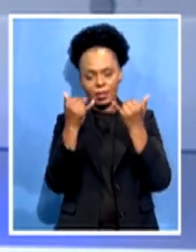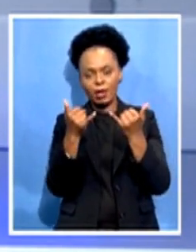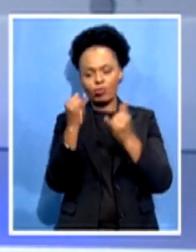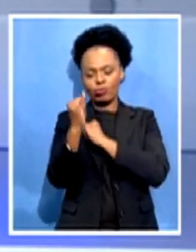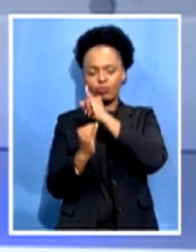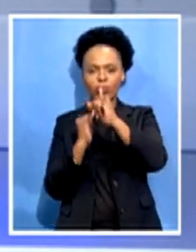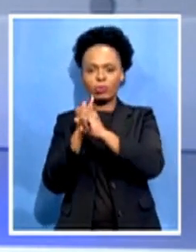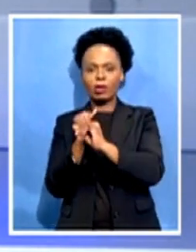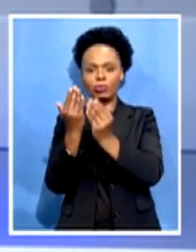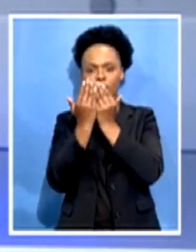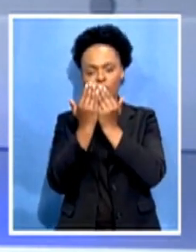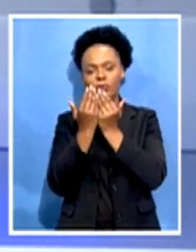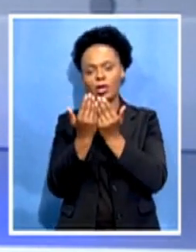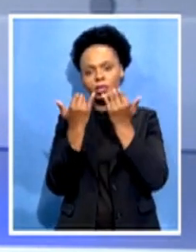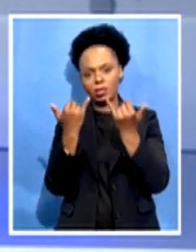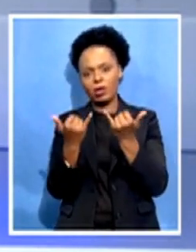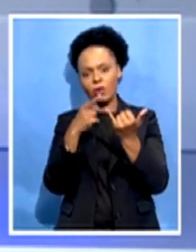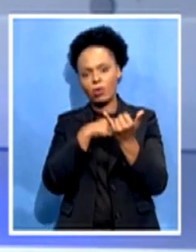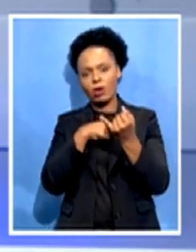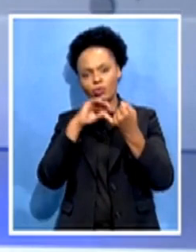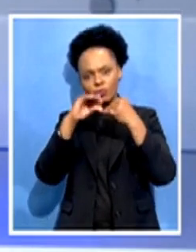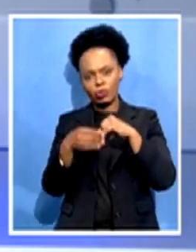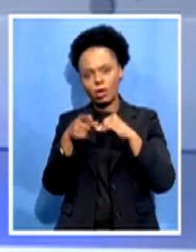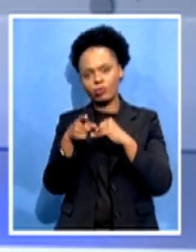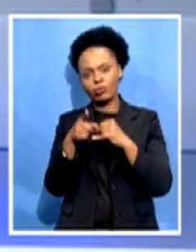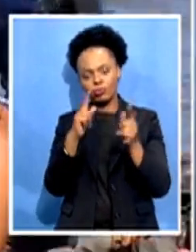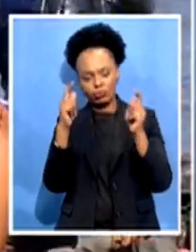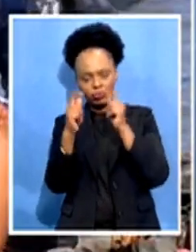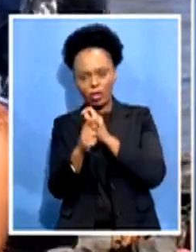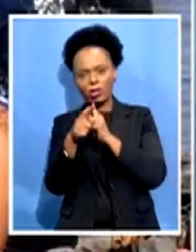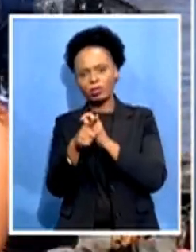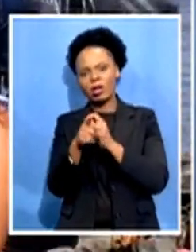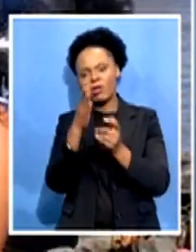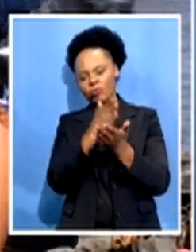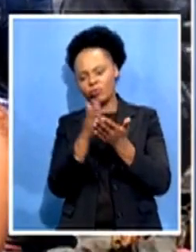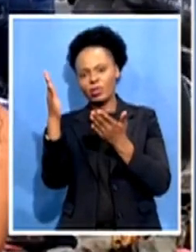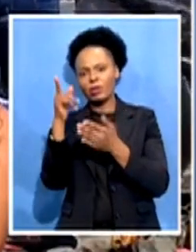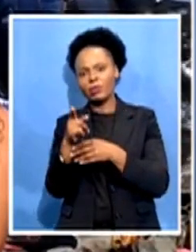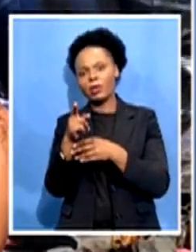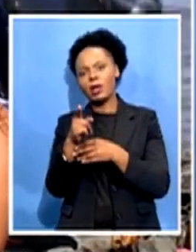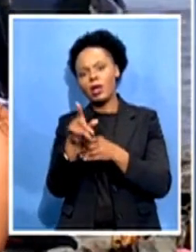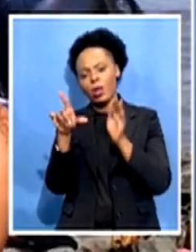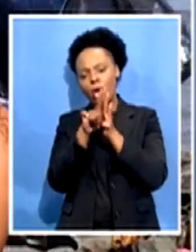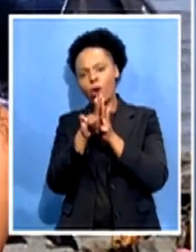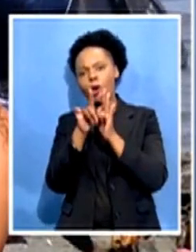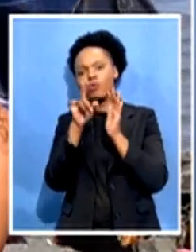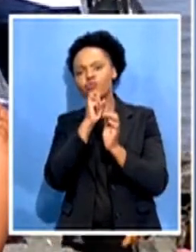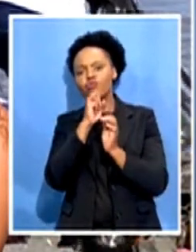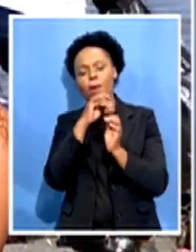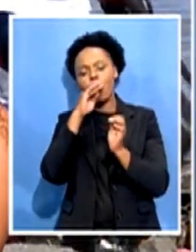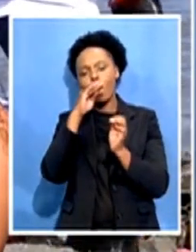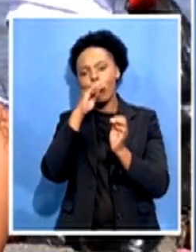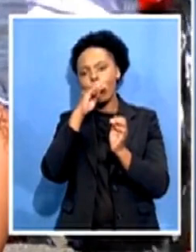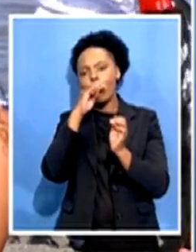and mitigate plastic abundance in South Africa. For more on this, we now cross over to our reporter, Jade Lee Polser, who now joins us. Jade Lee, tell us